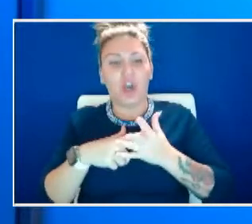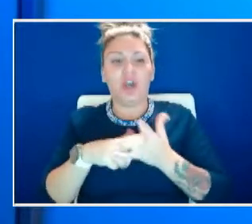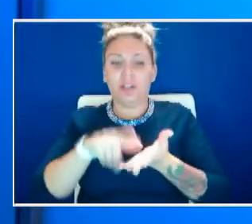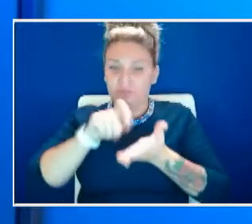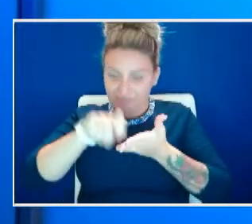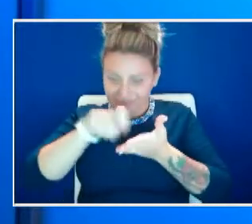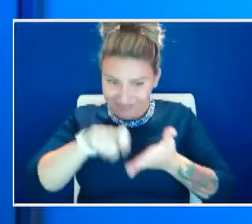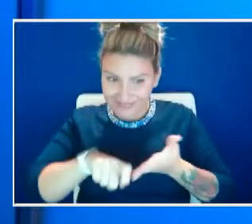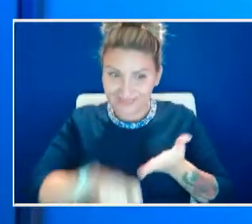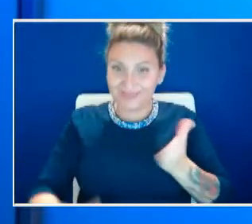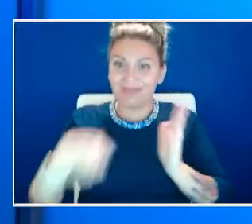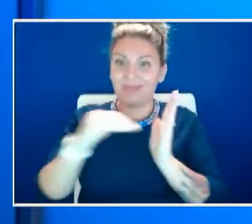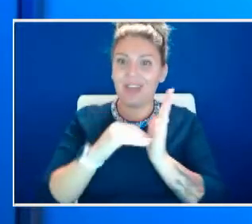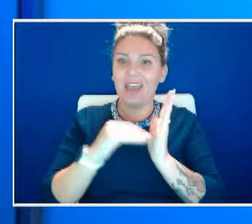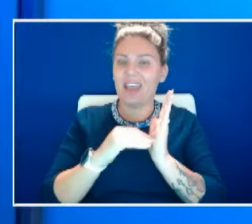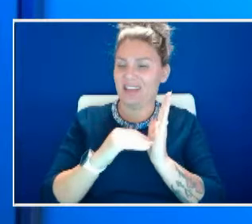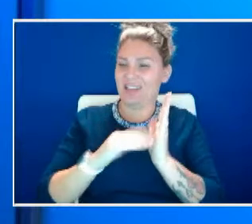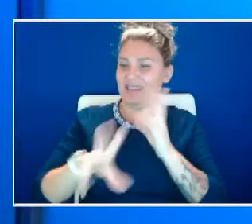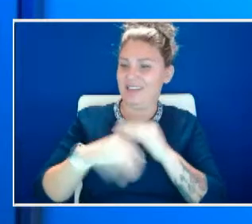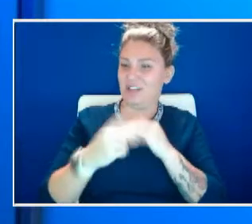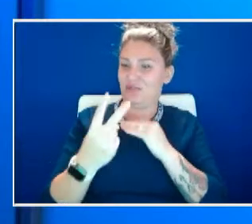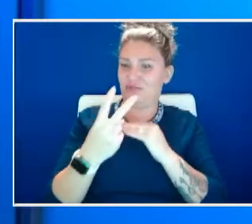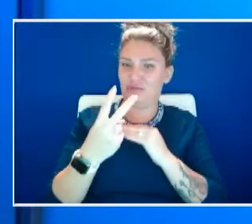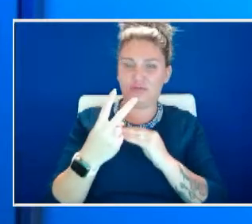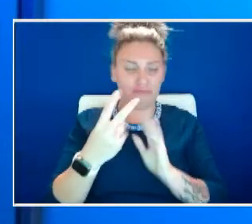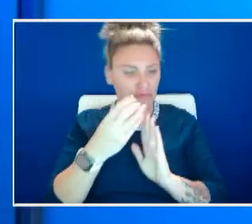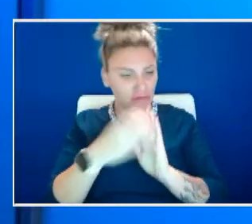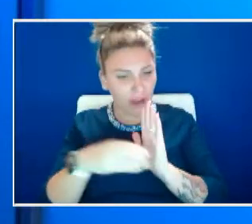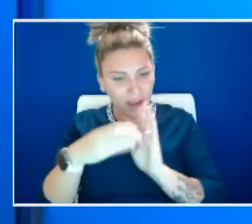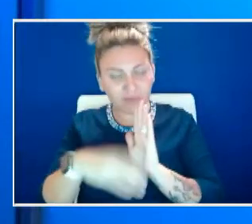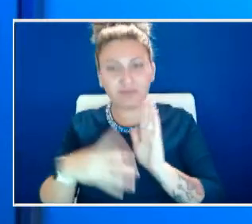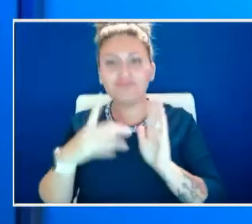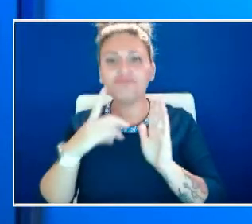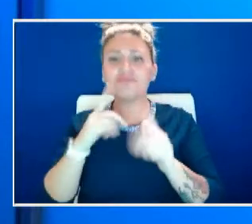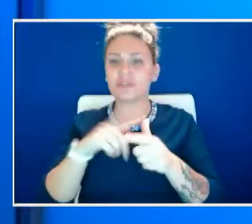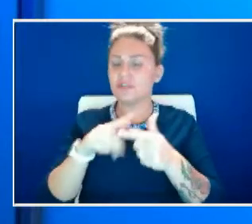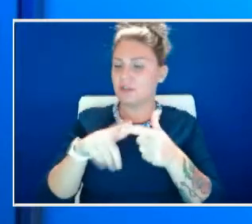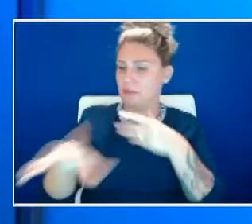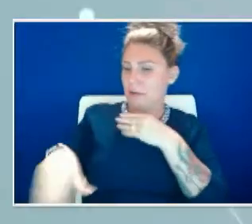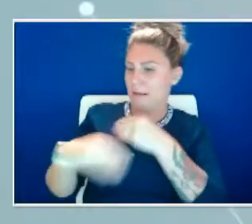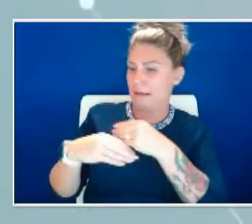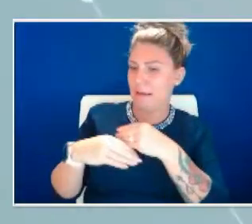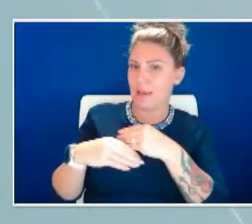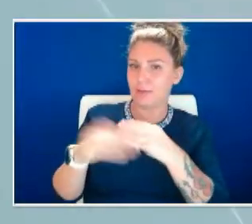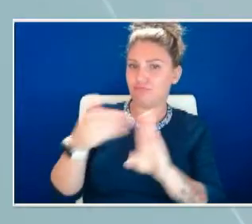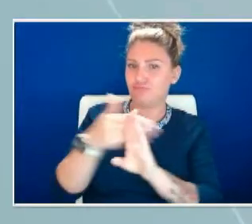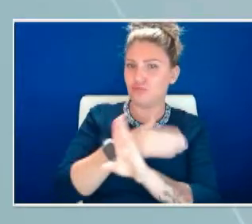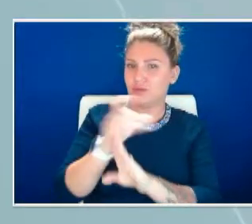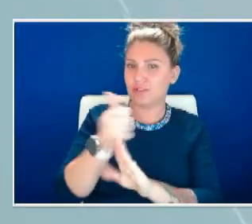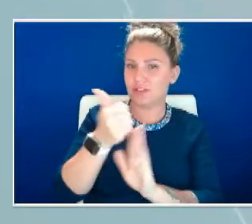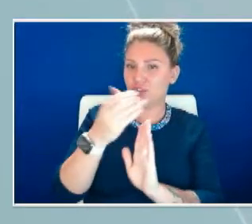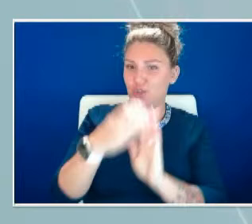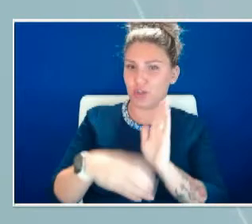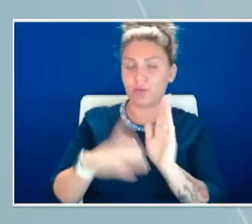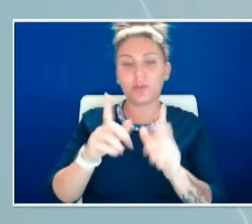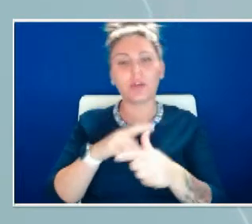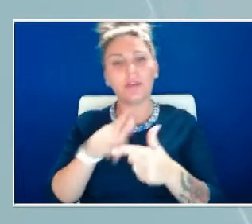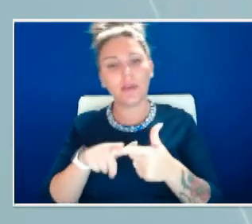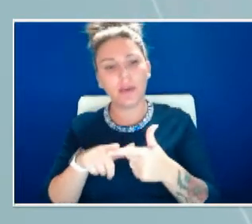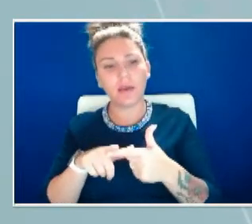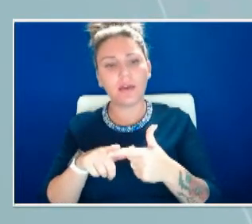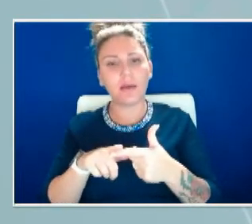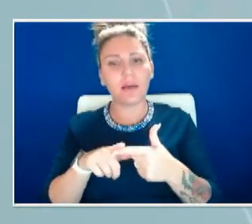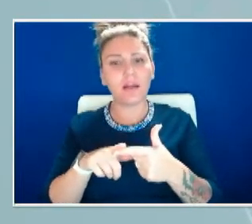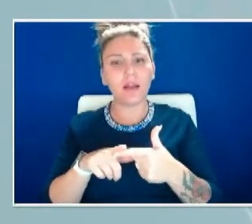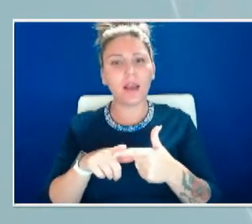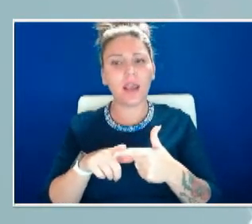those 2 other chapters, things came to me to add to the previous 10. And then I got to seeing all